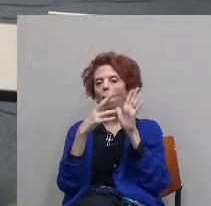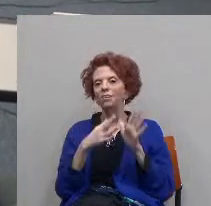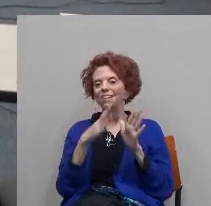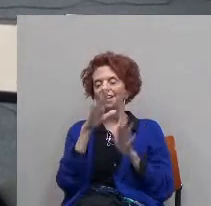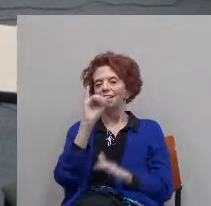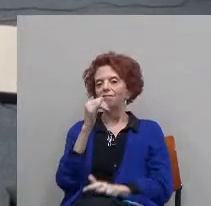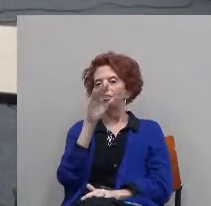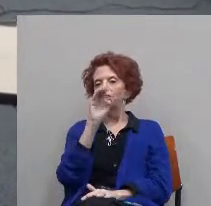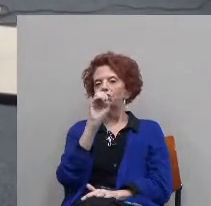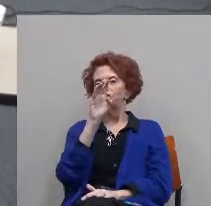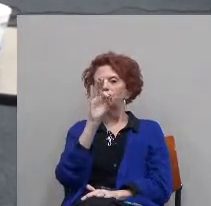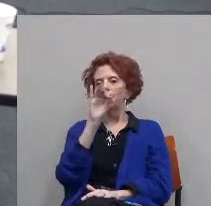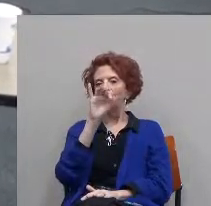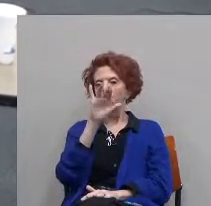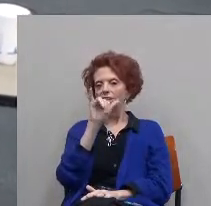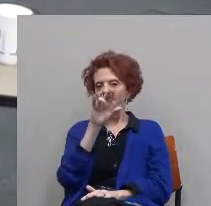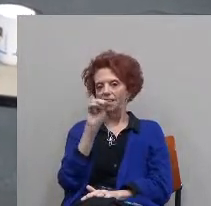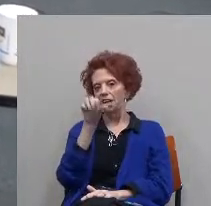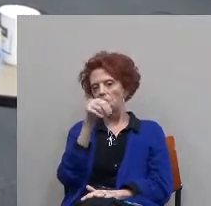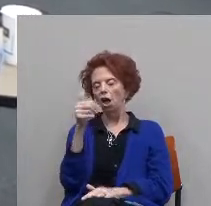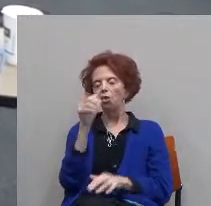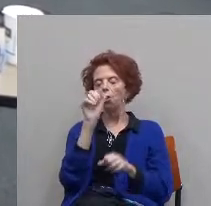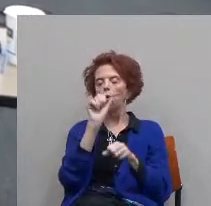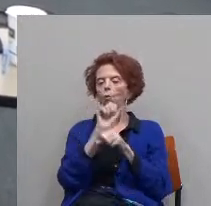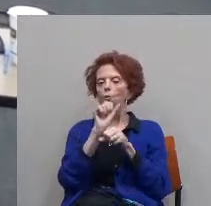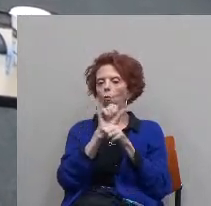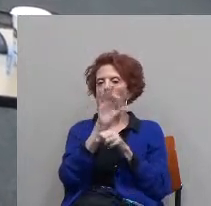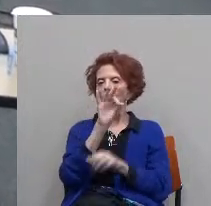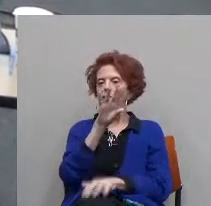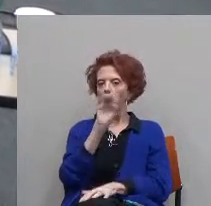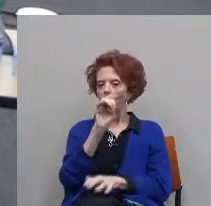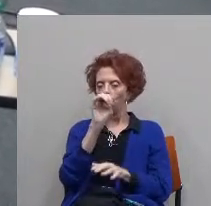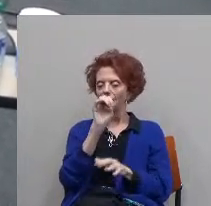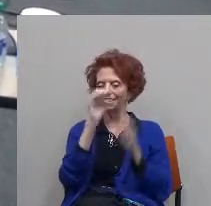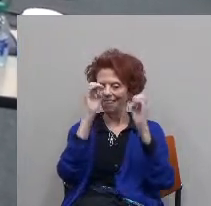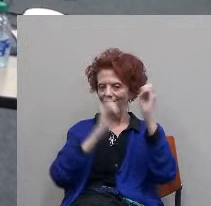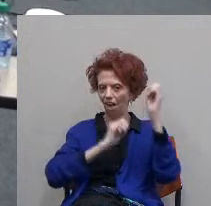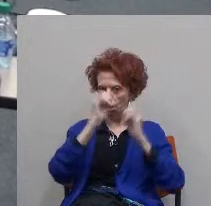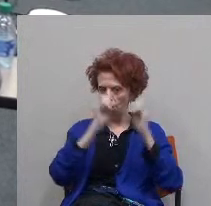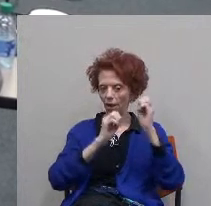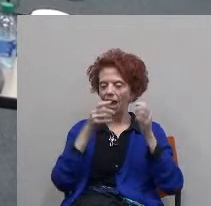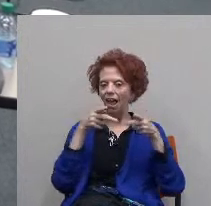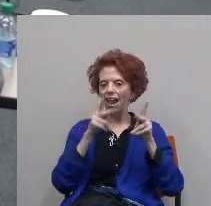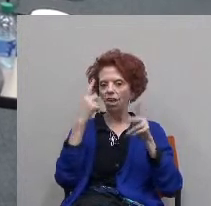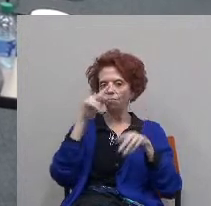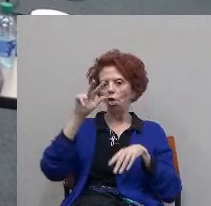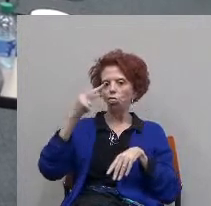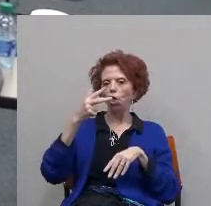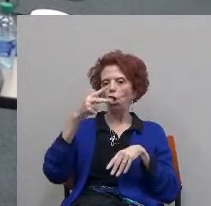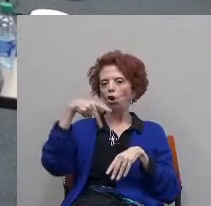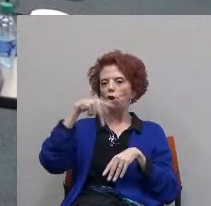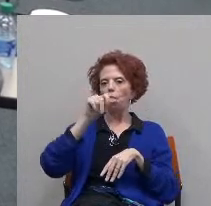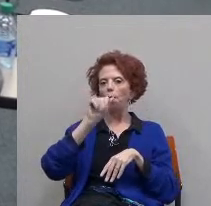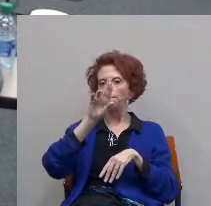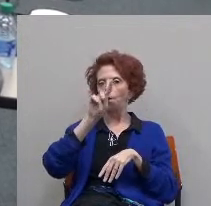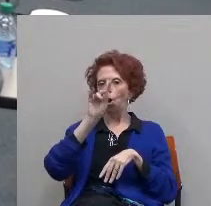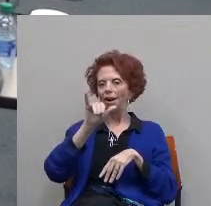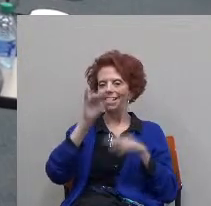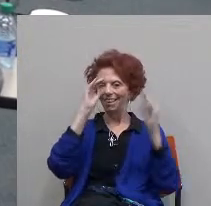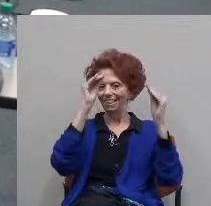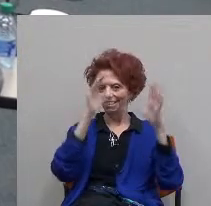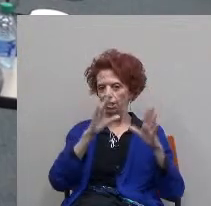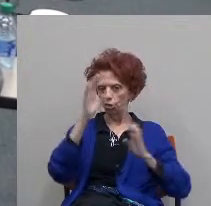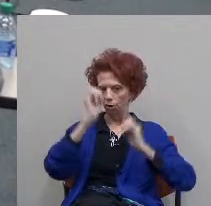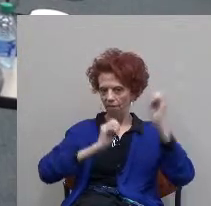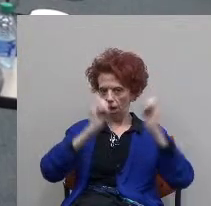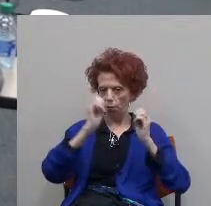Jefferson, another educator workforce certification evaluation bill. This one allows for third-party teacher evaluations. So currently,